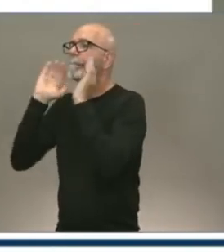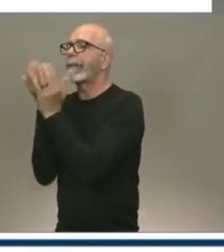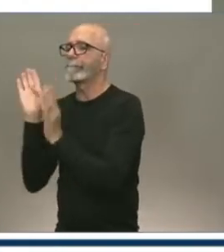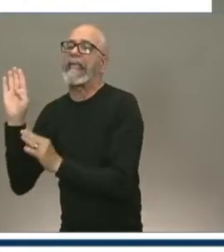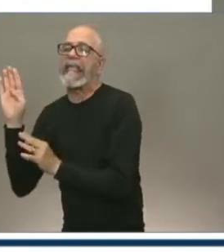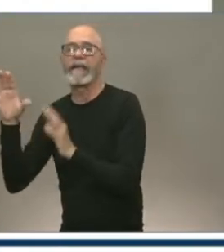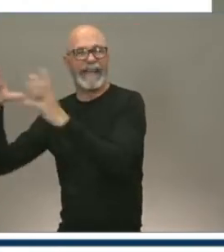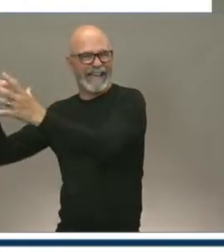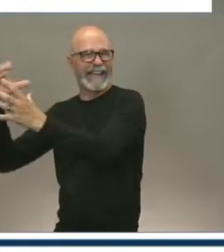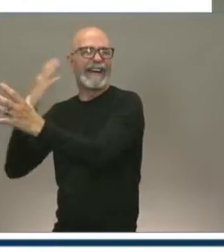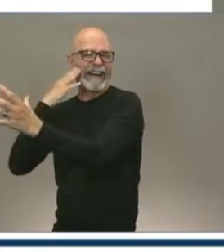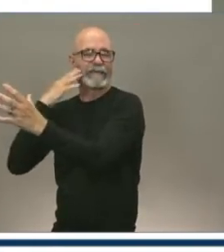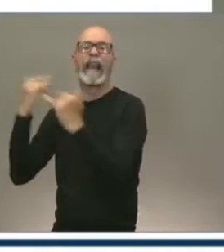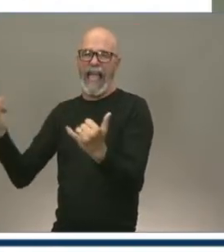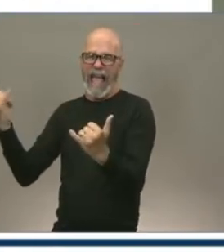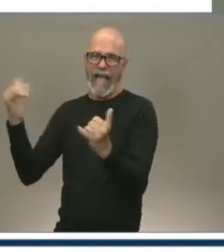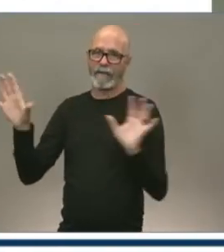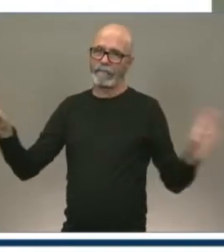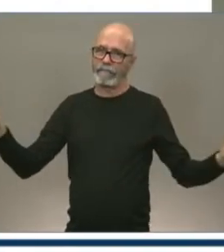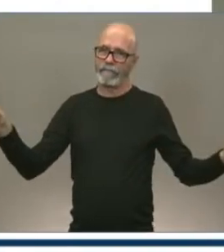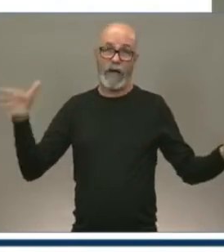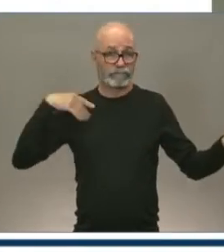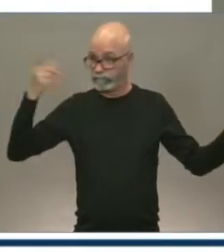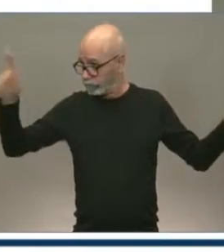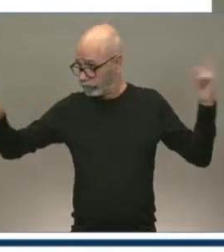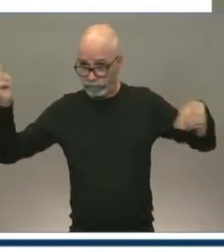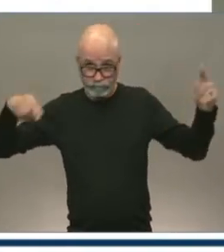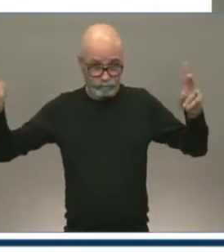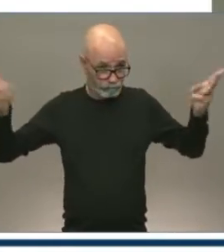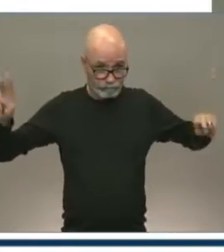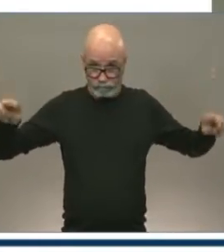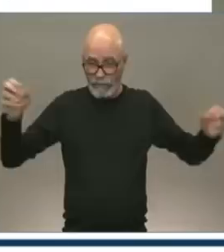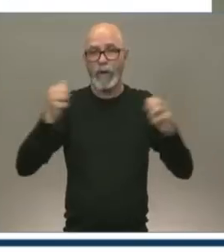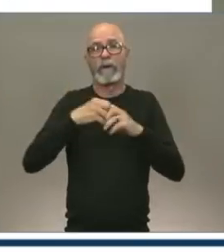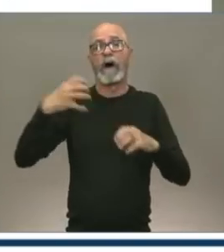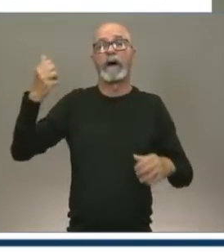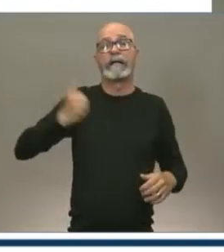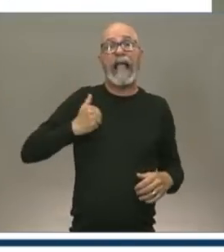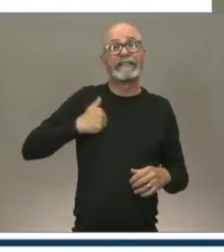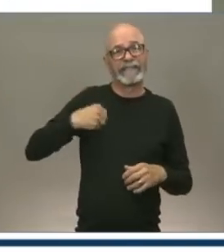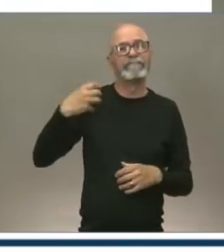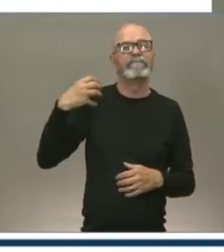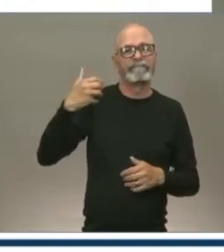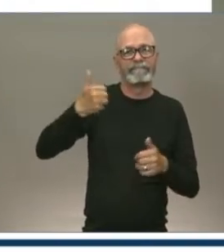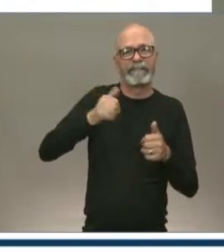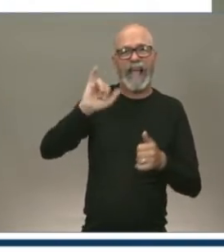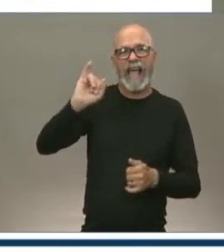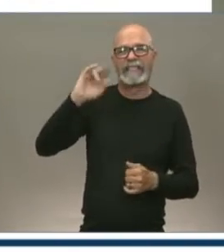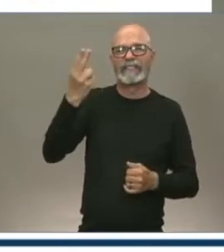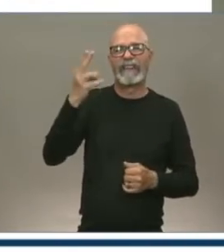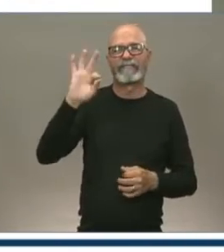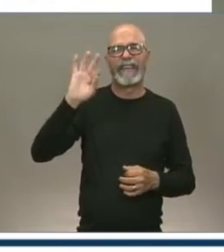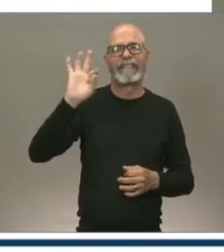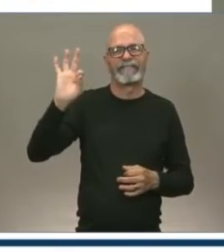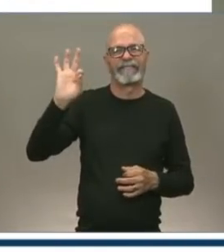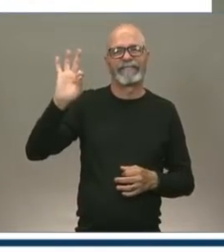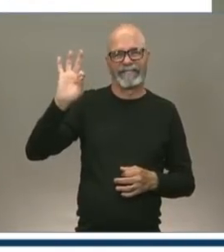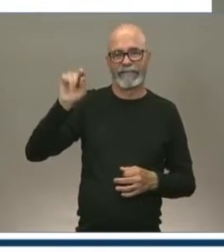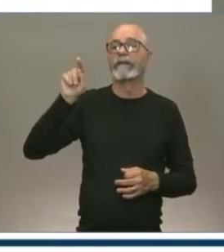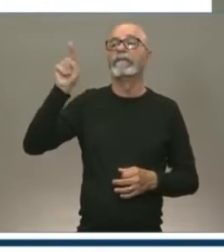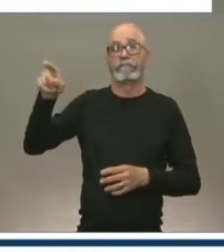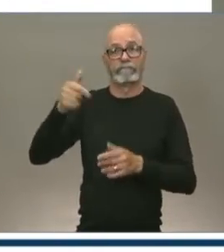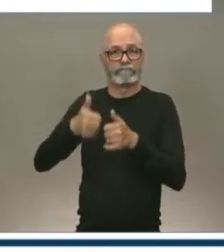had, the agreements we've had with Hockey Canada, with IHFF and the Canadian and the federal government are that this is